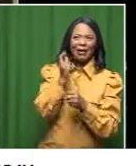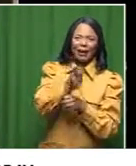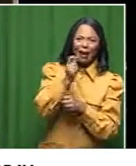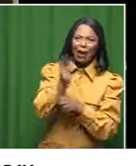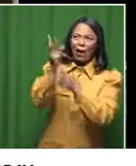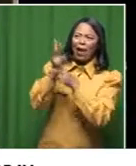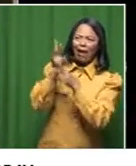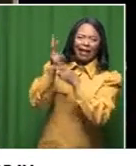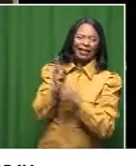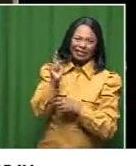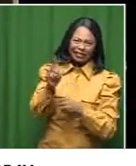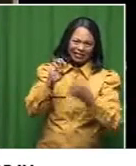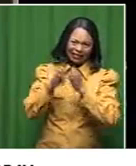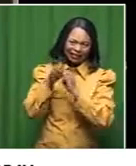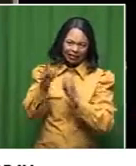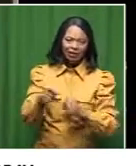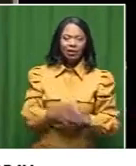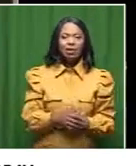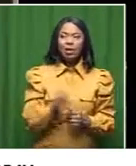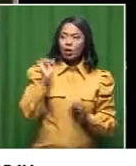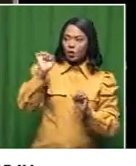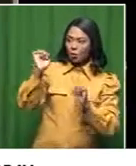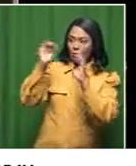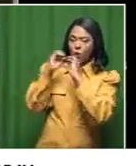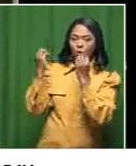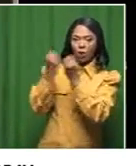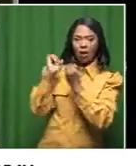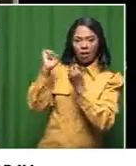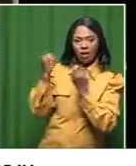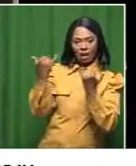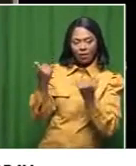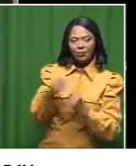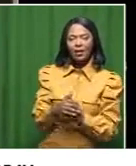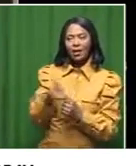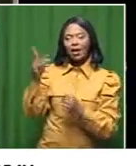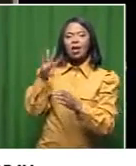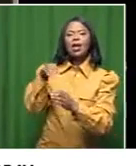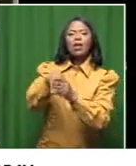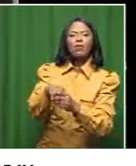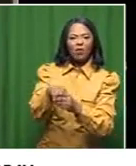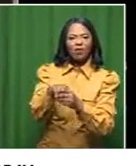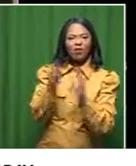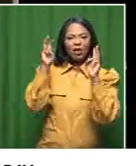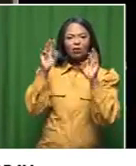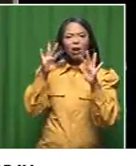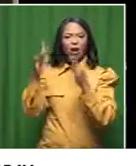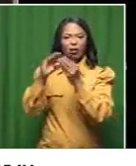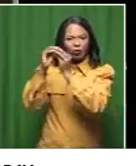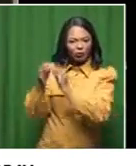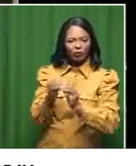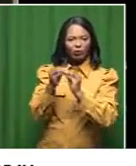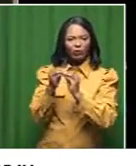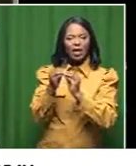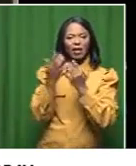the conversation. Now, your organization, as I understand, is directly involved in tackling and revitalizing